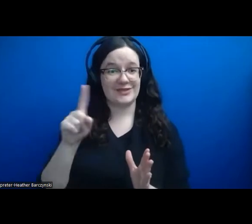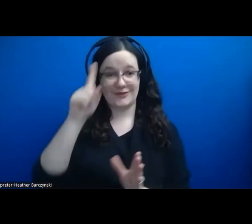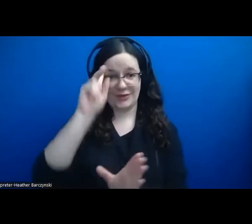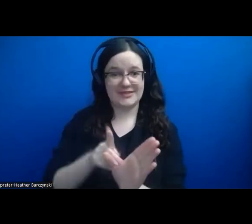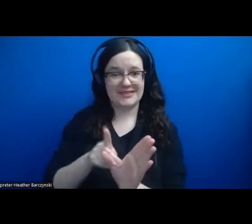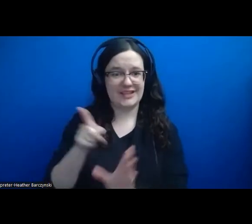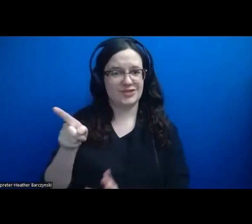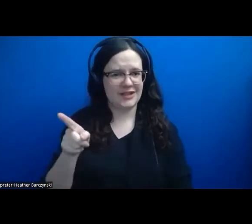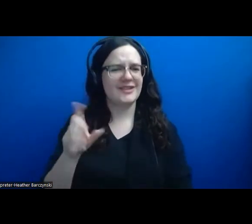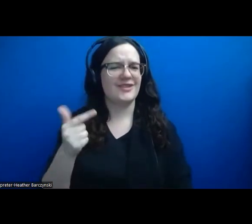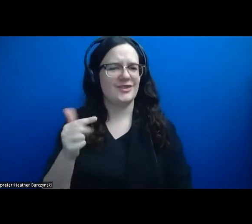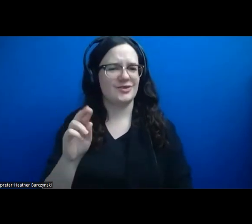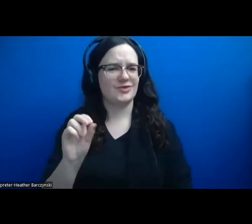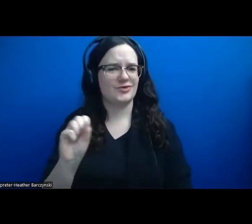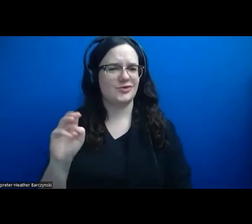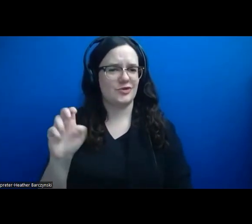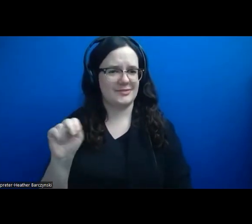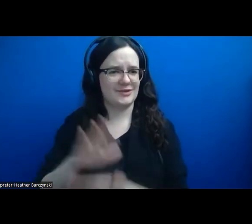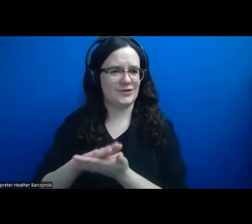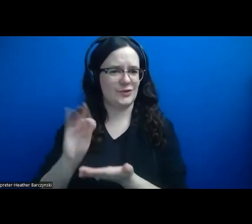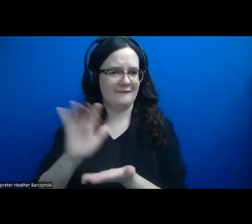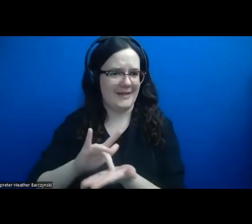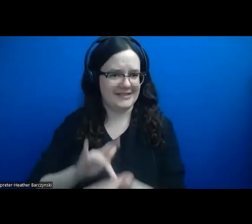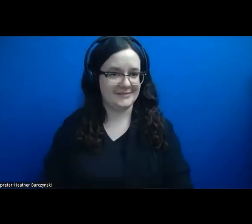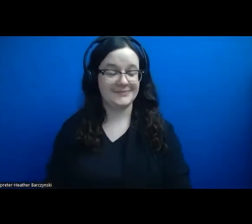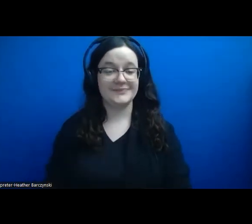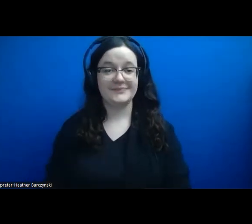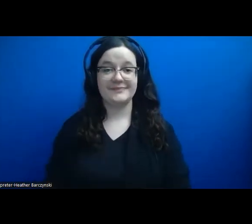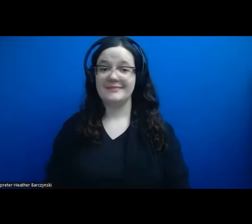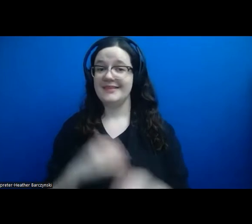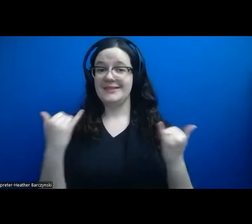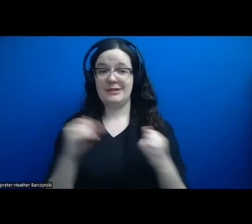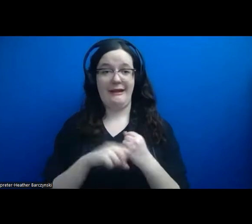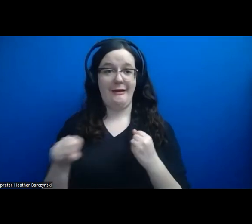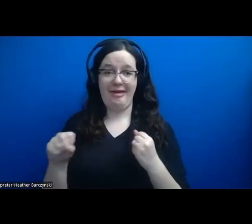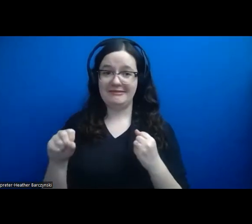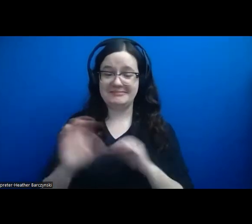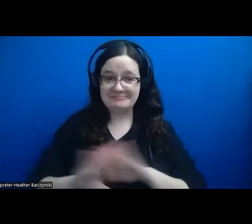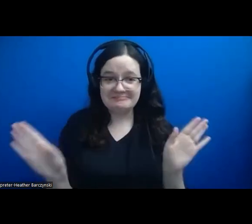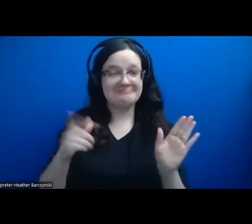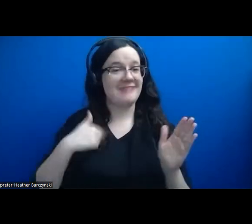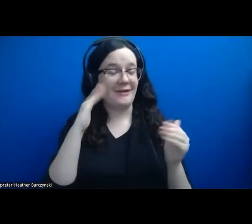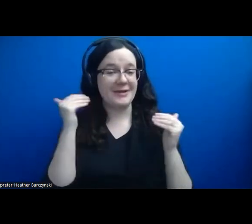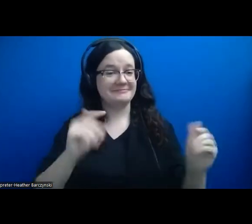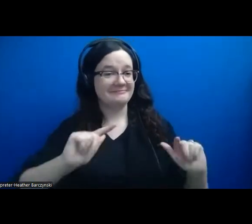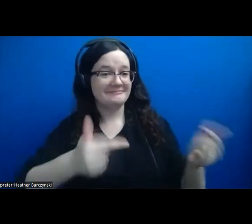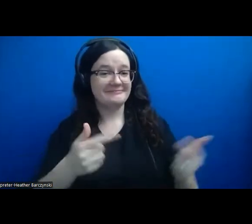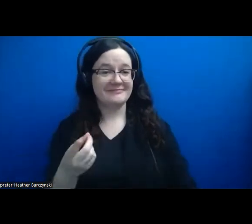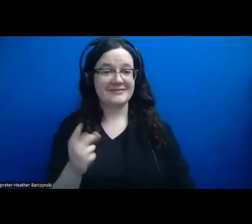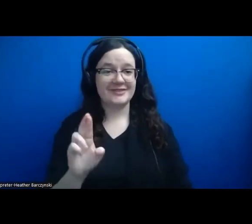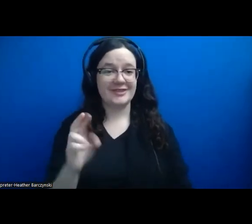Medicine. So without further ado, I'm going to pass this along to Dr. Hennessy. We're so grateful to have